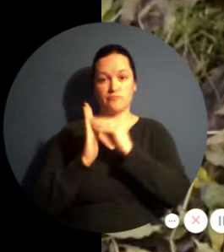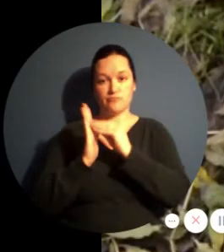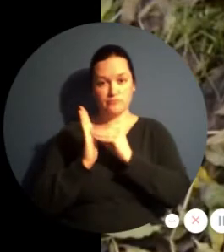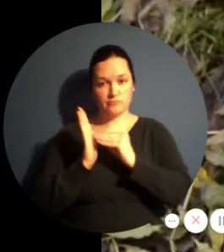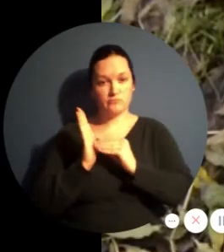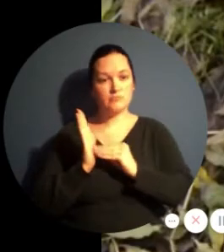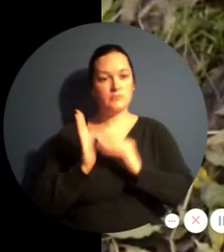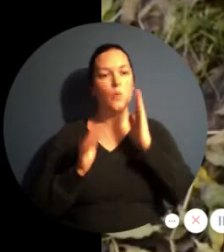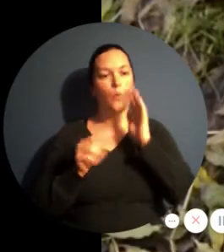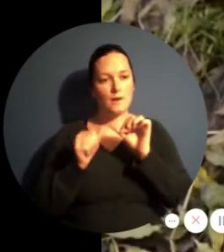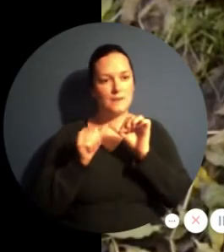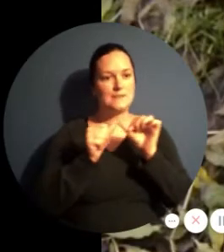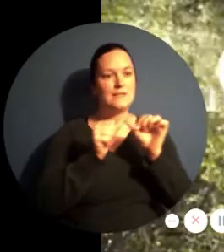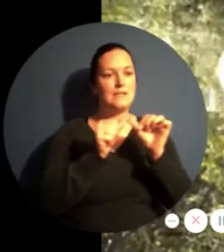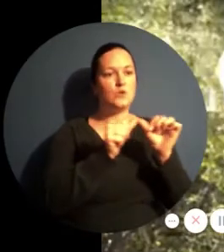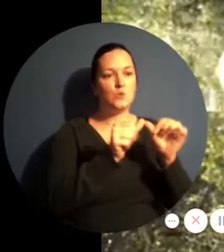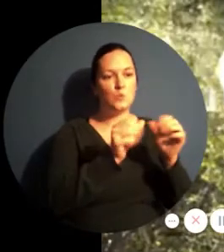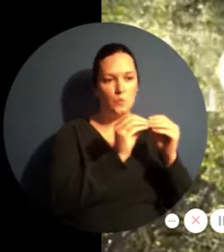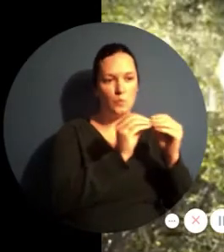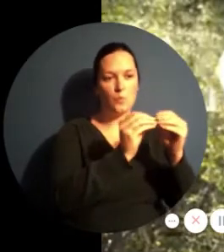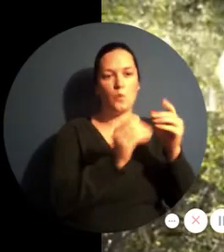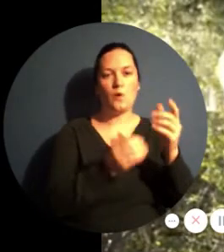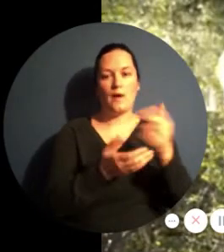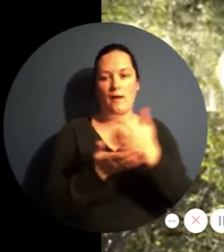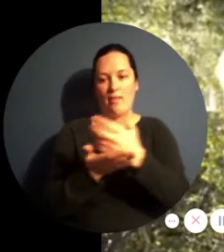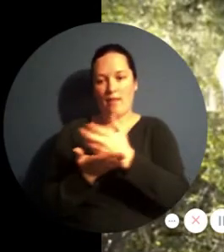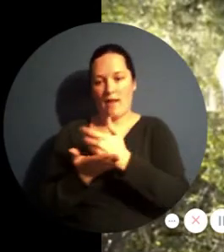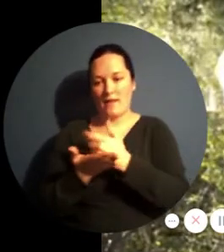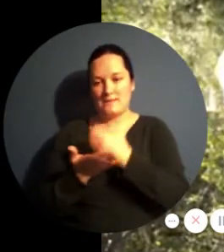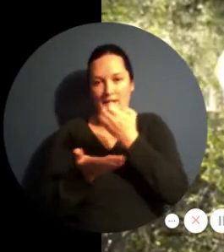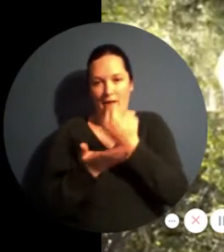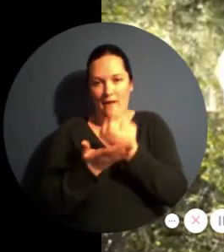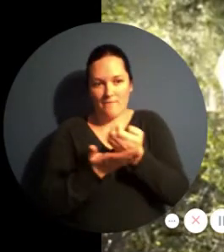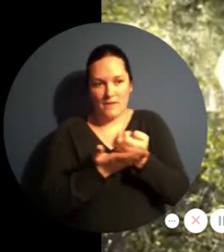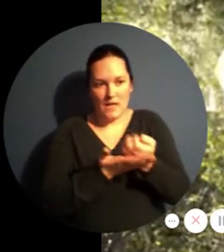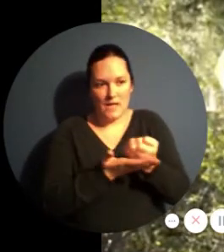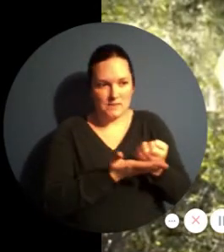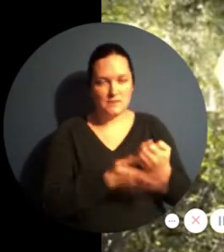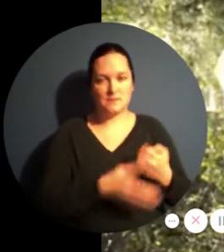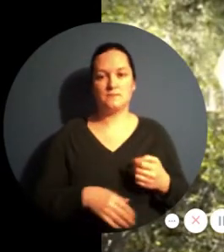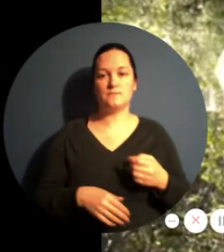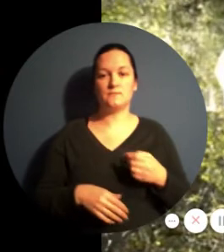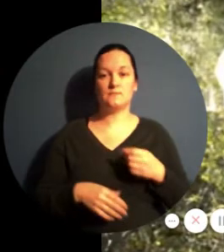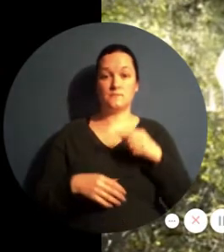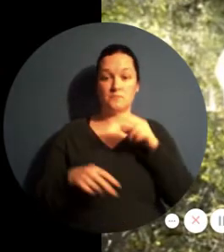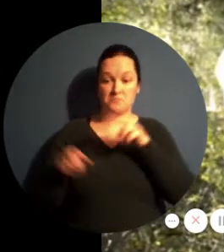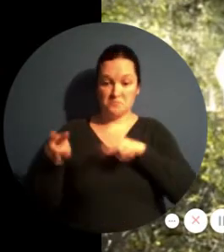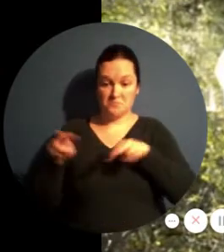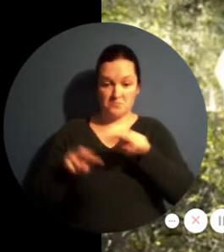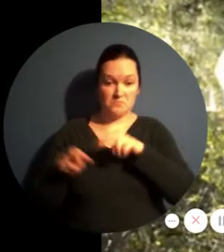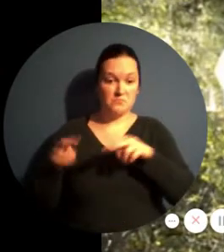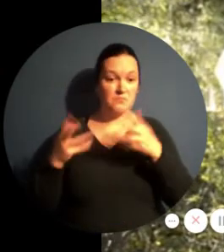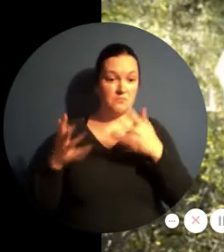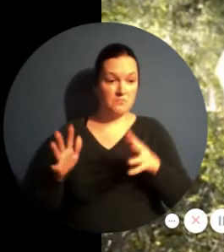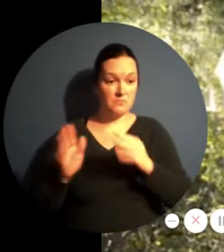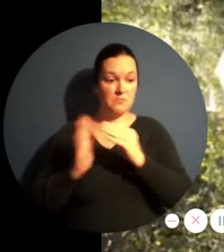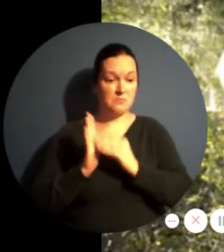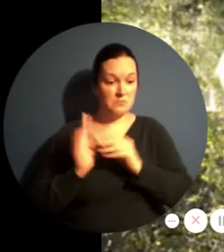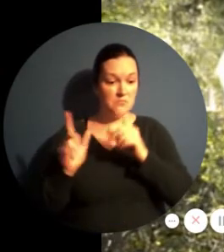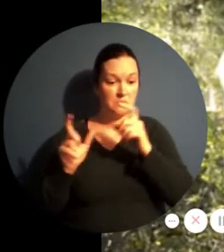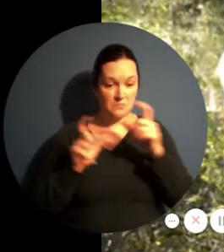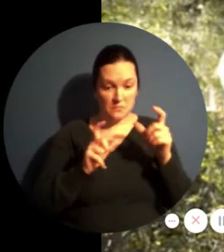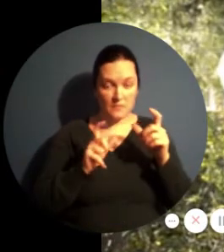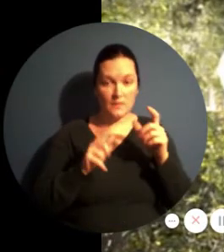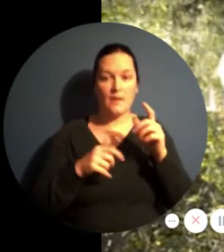start to collect the evidence. As the crime scene is processed, the CSI has to be very conscious of environmental